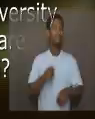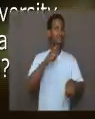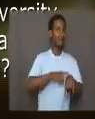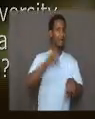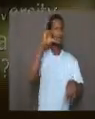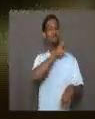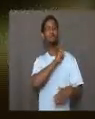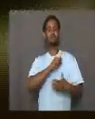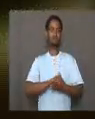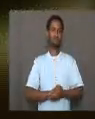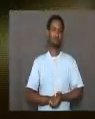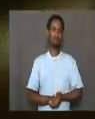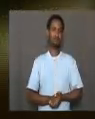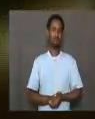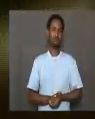Time's up!